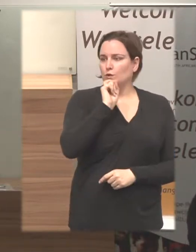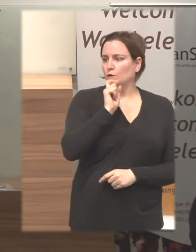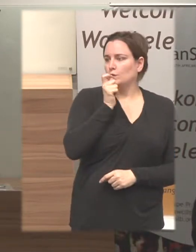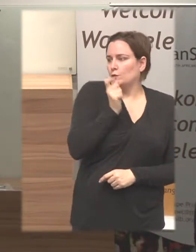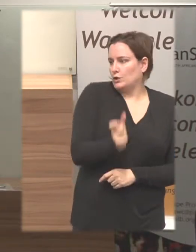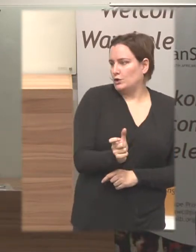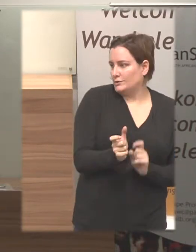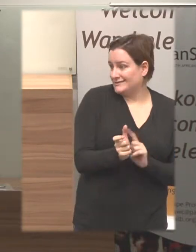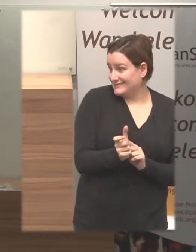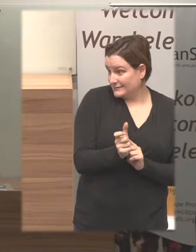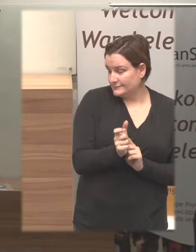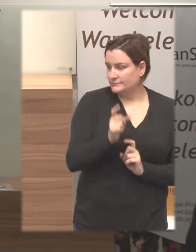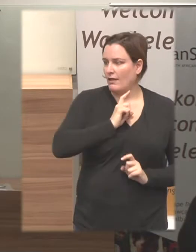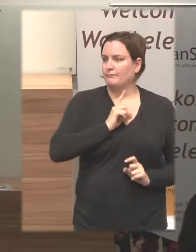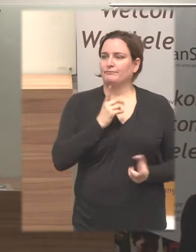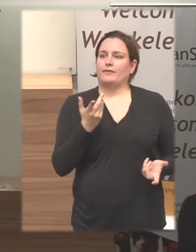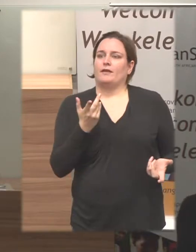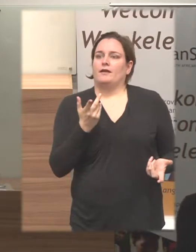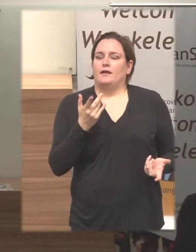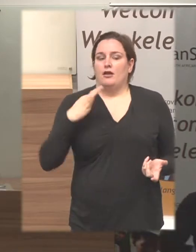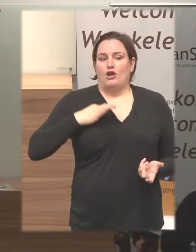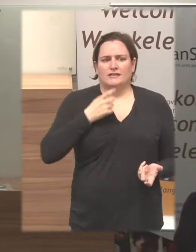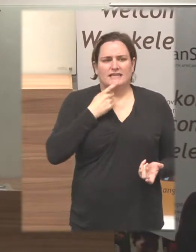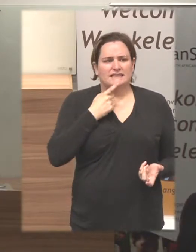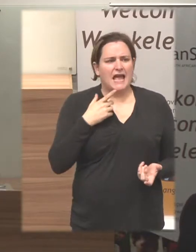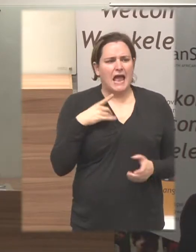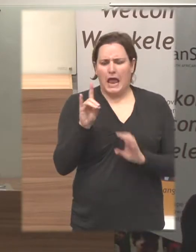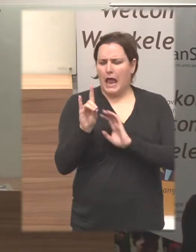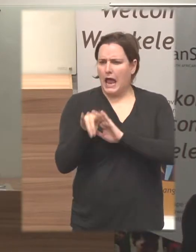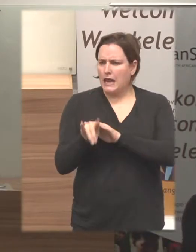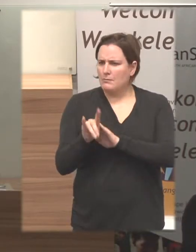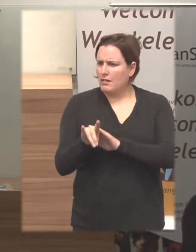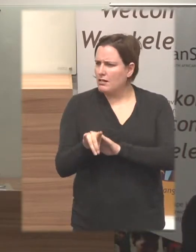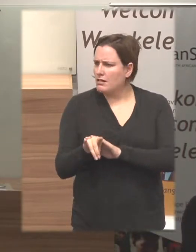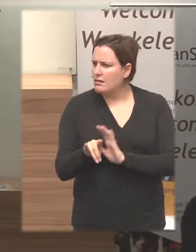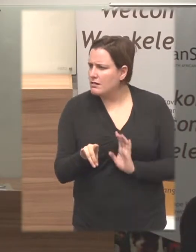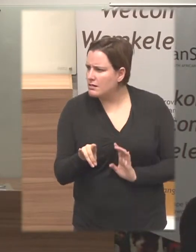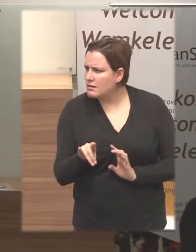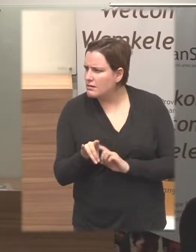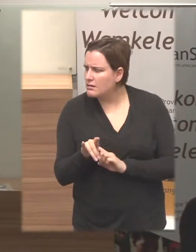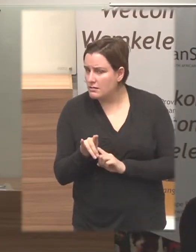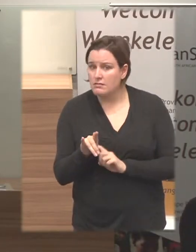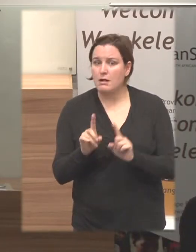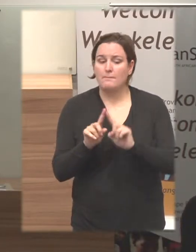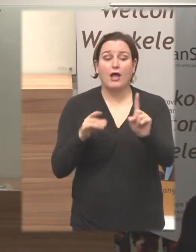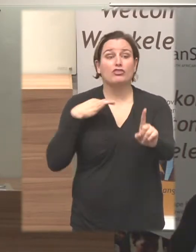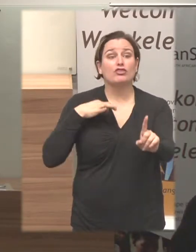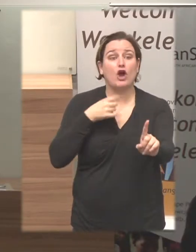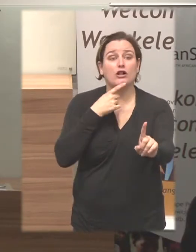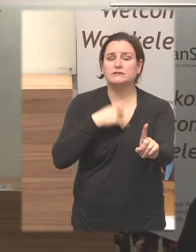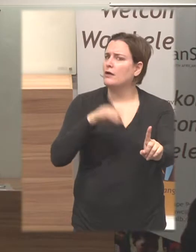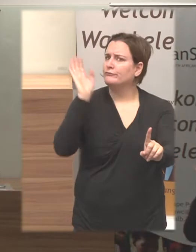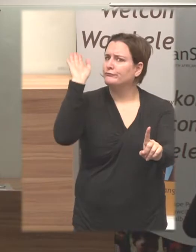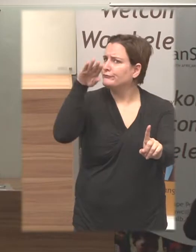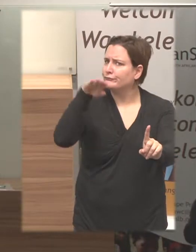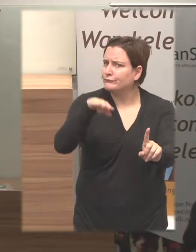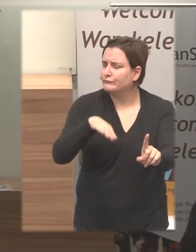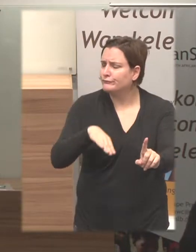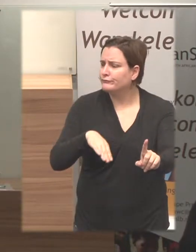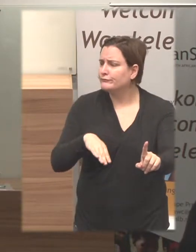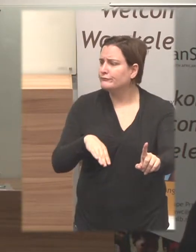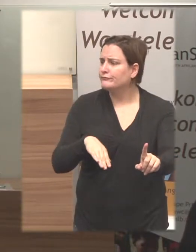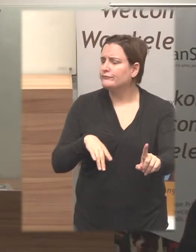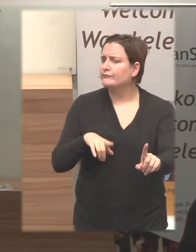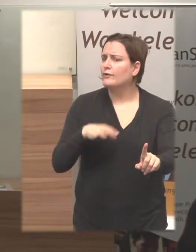she said, I think, animals, and then she was corrected by one of the girls in the audience, in the class,